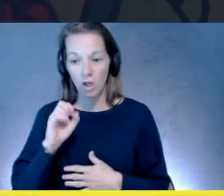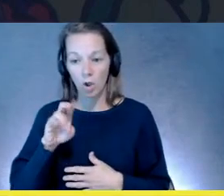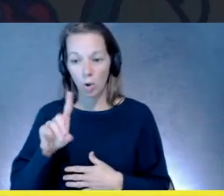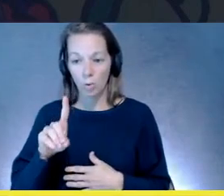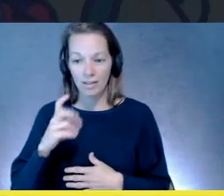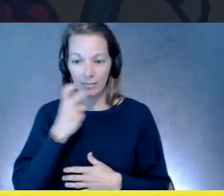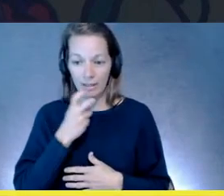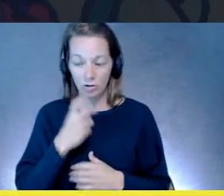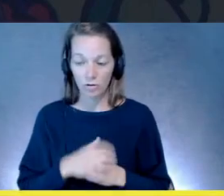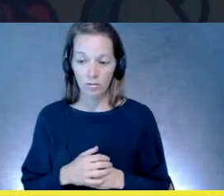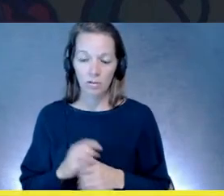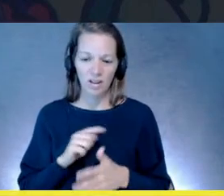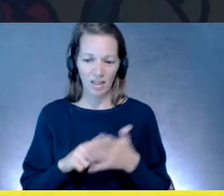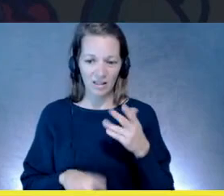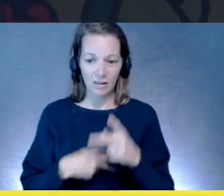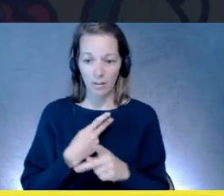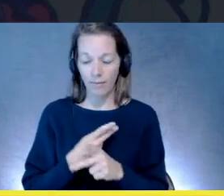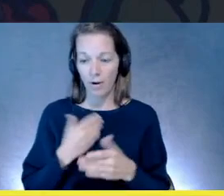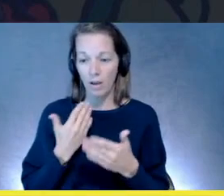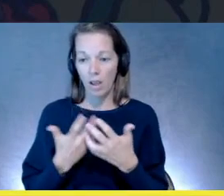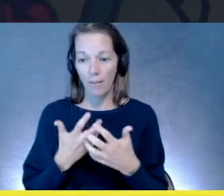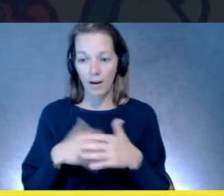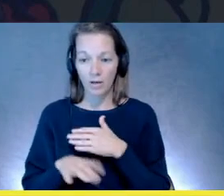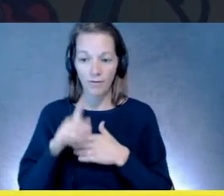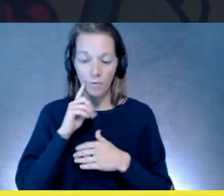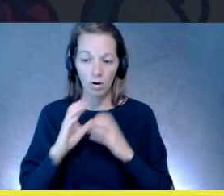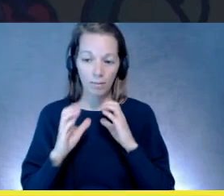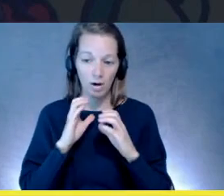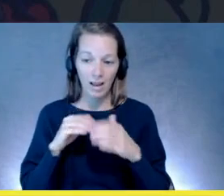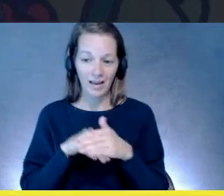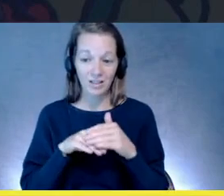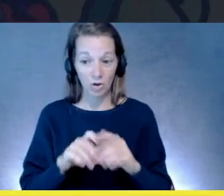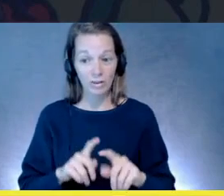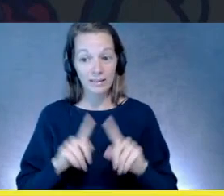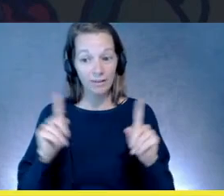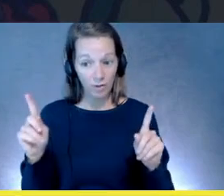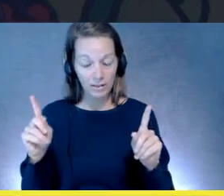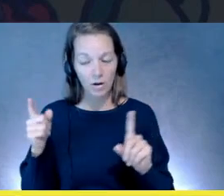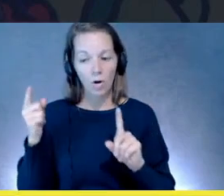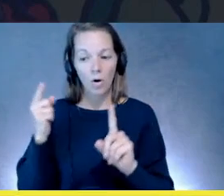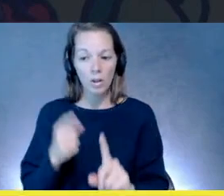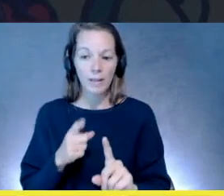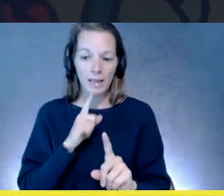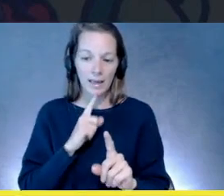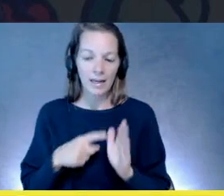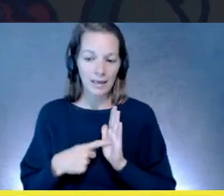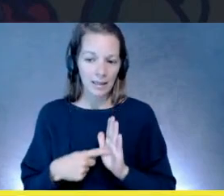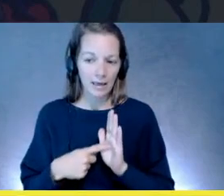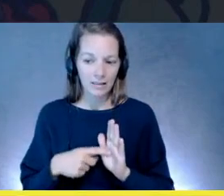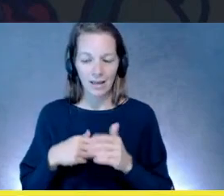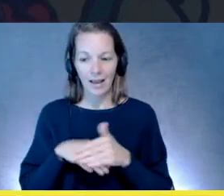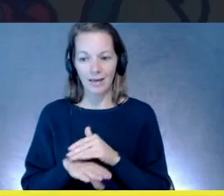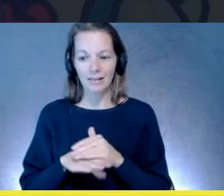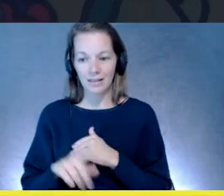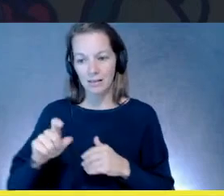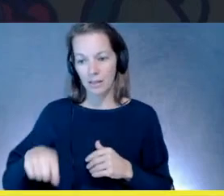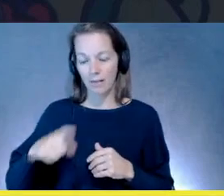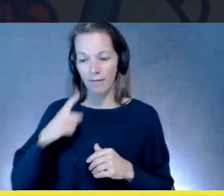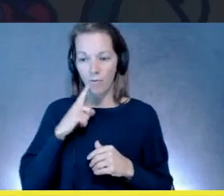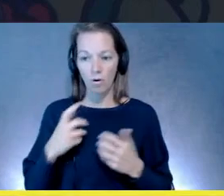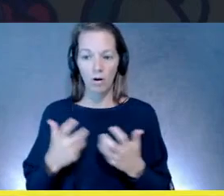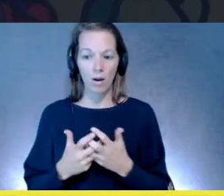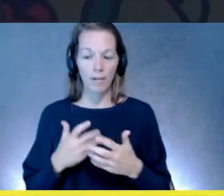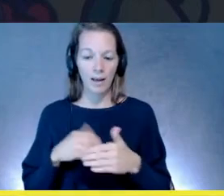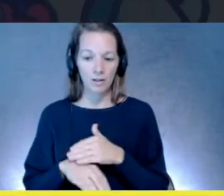of accommodations for communication access are different, ultimately it indicates an access need for an accommodation that